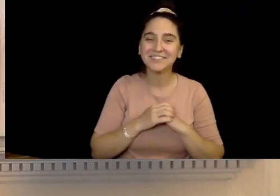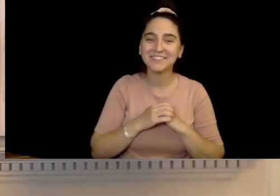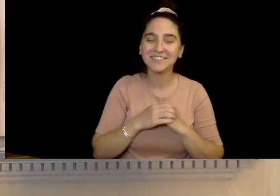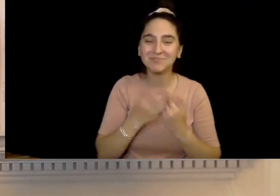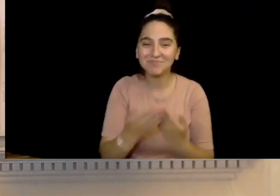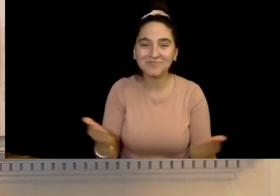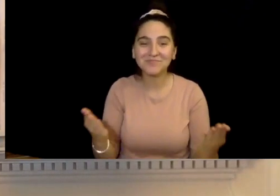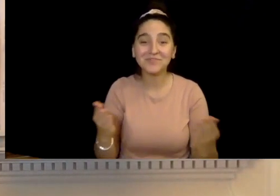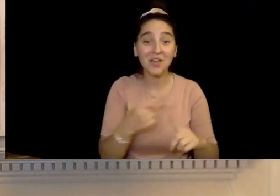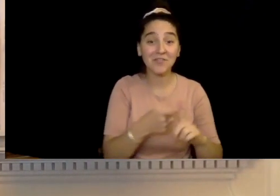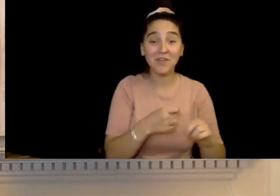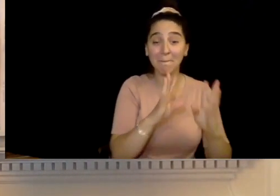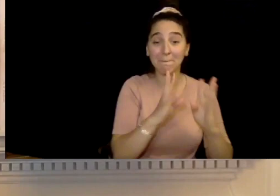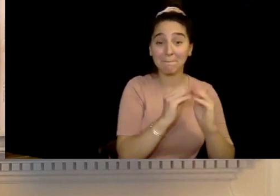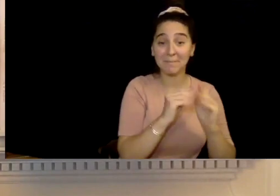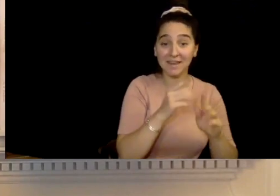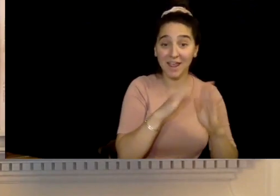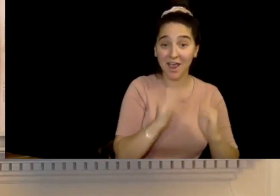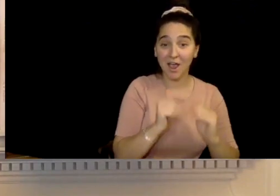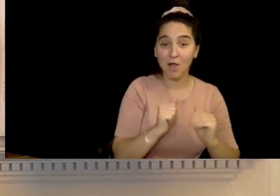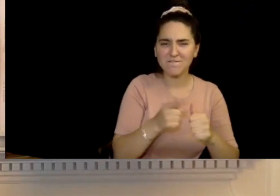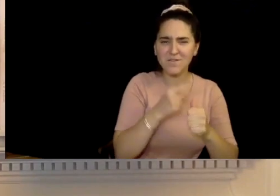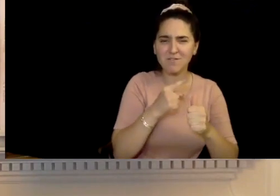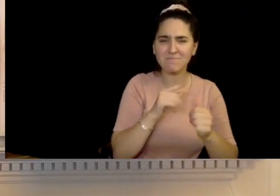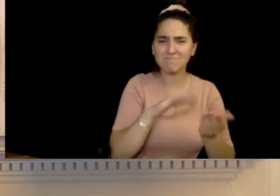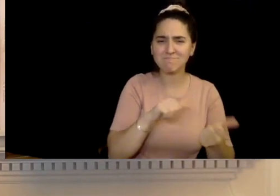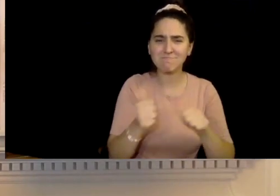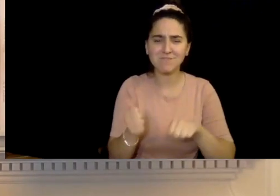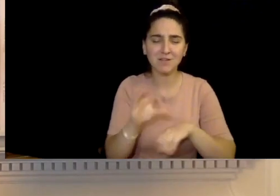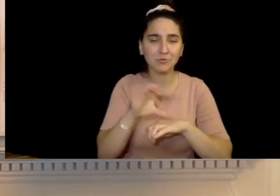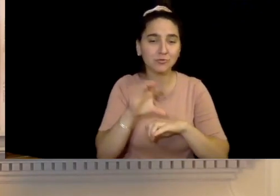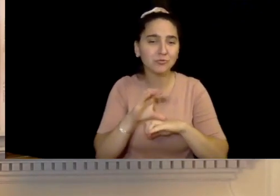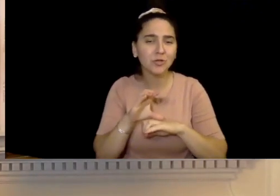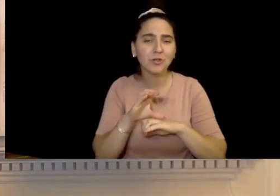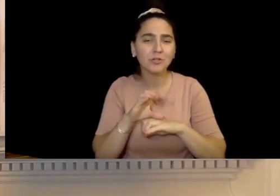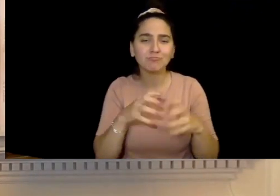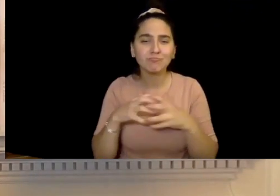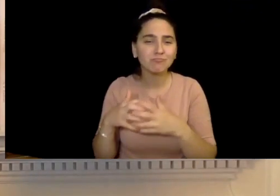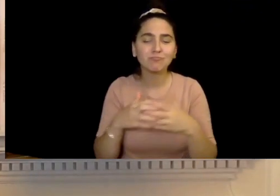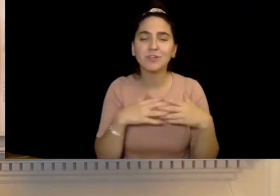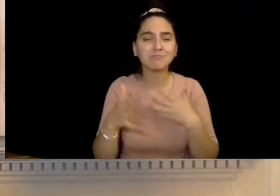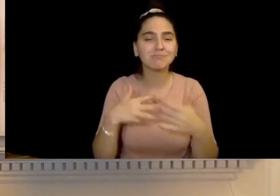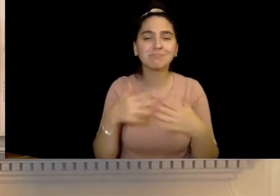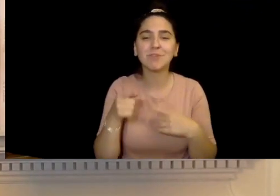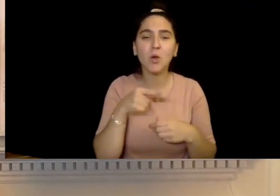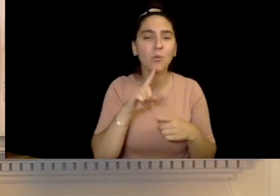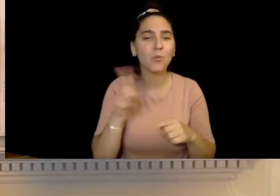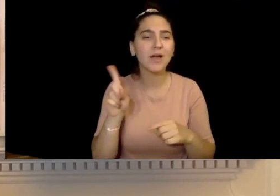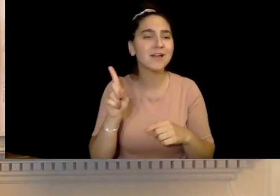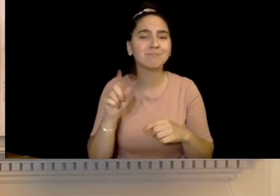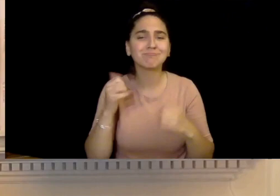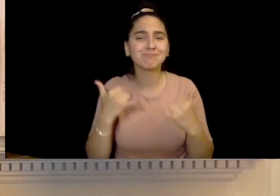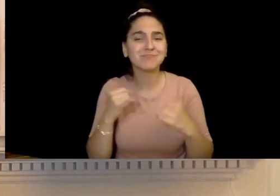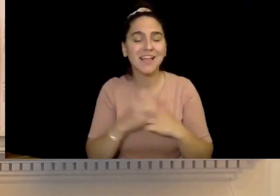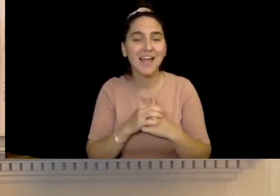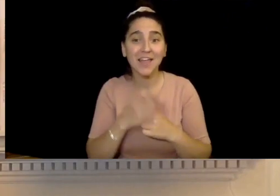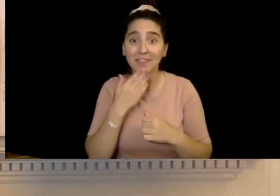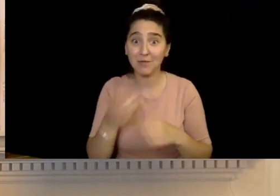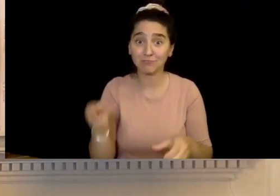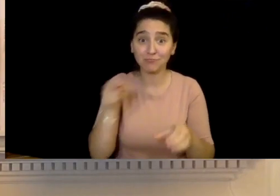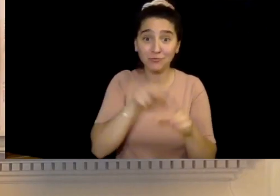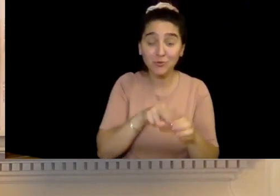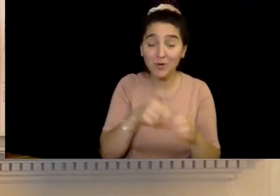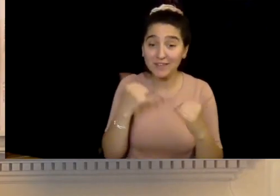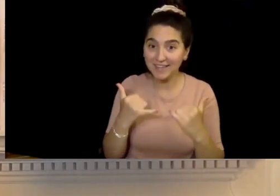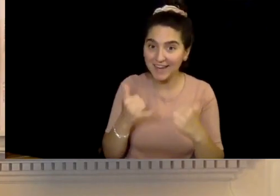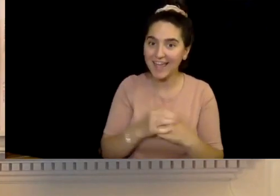Greetings, Church, from the meeting house of the First Baptist Church in America to you wherever you may be this day. Thank you for taking